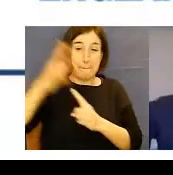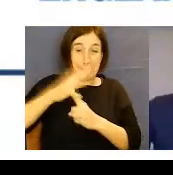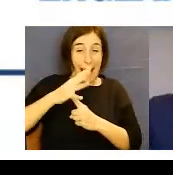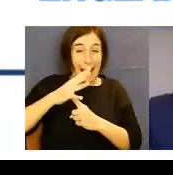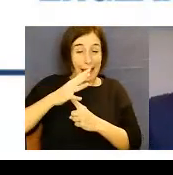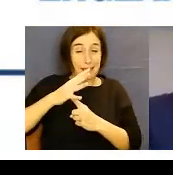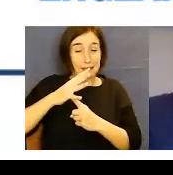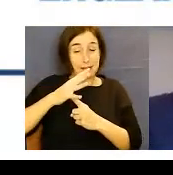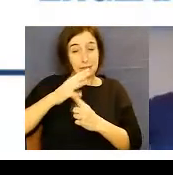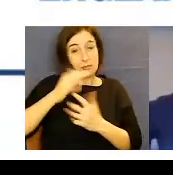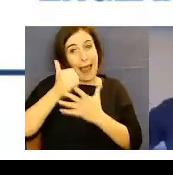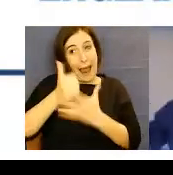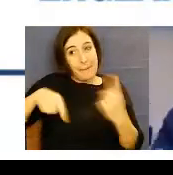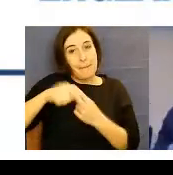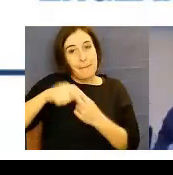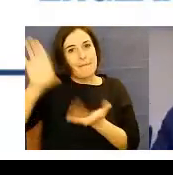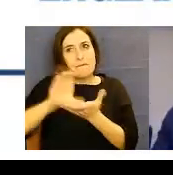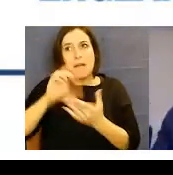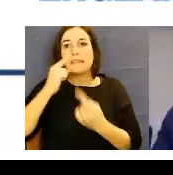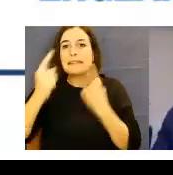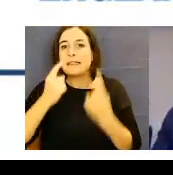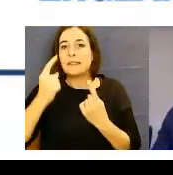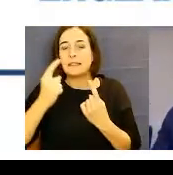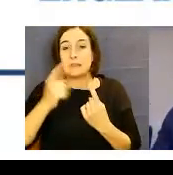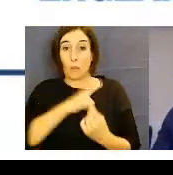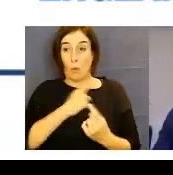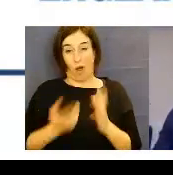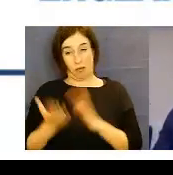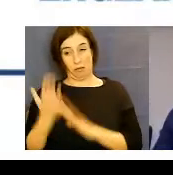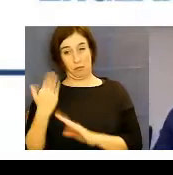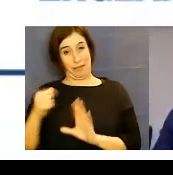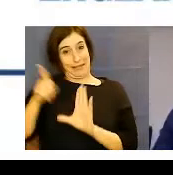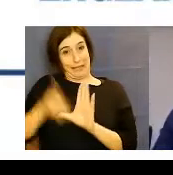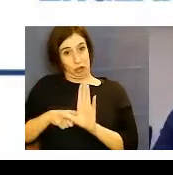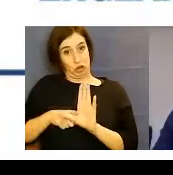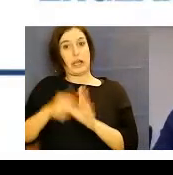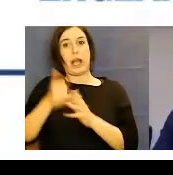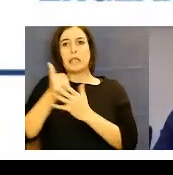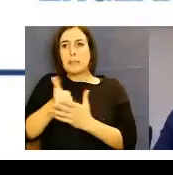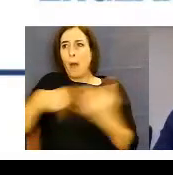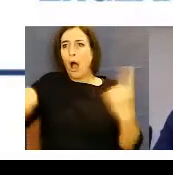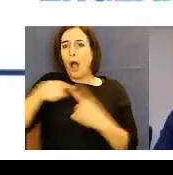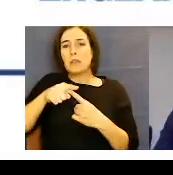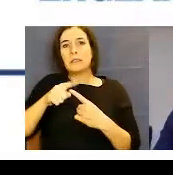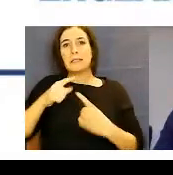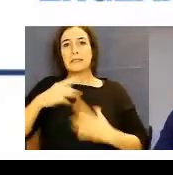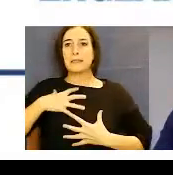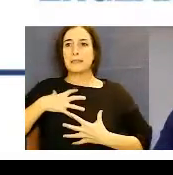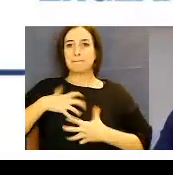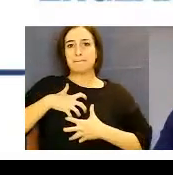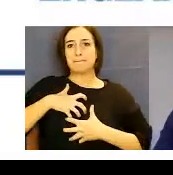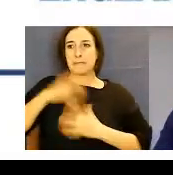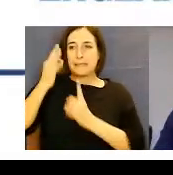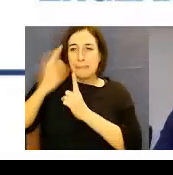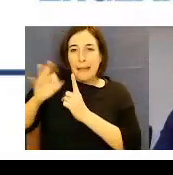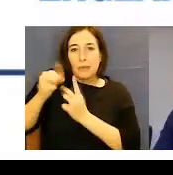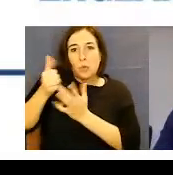with Sport England earlier this year, we provided our associate members with like bespoke support in help for applying for these funding